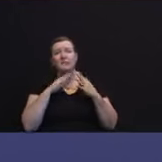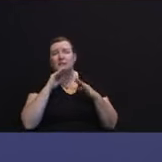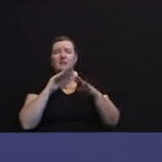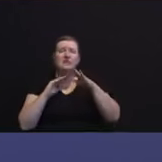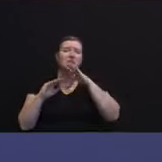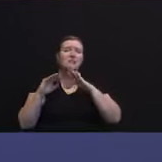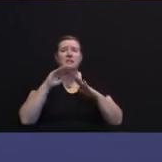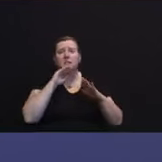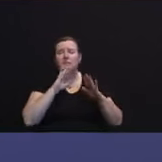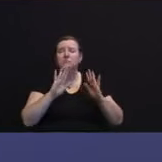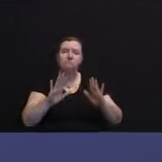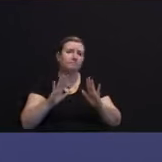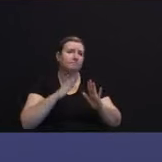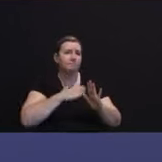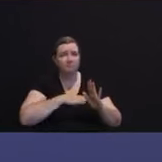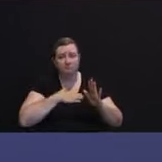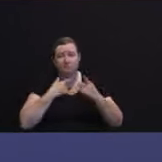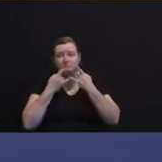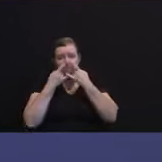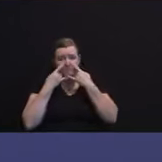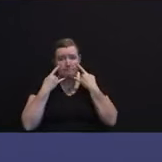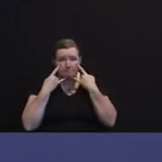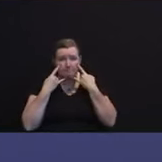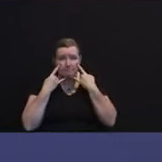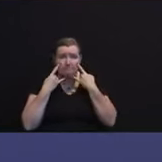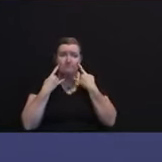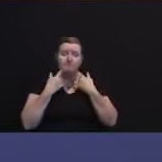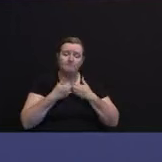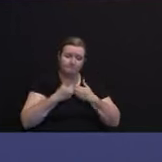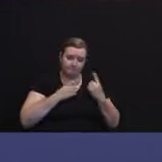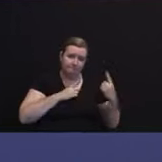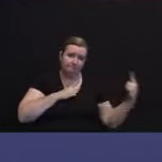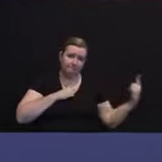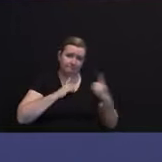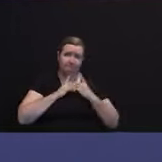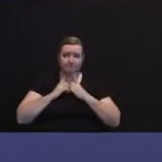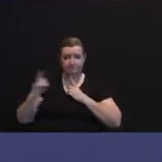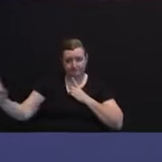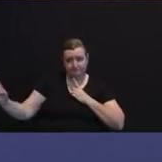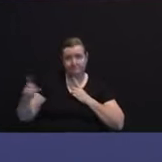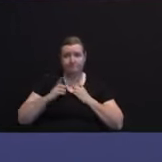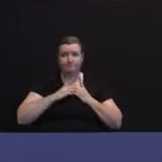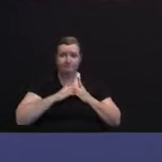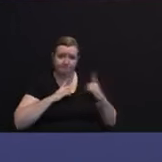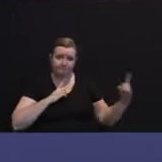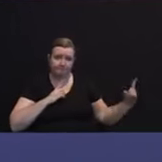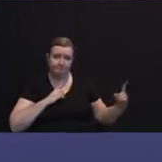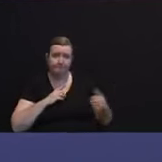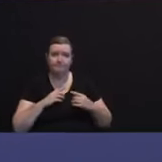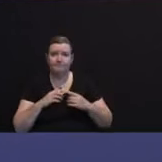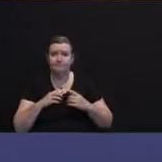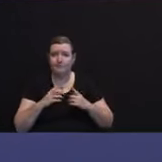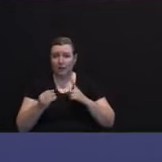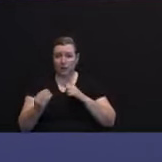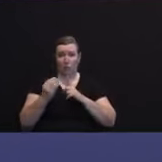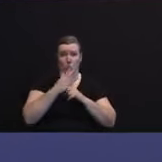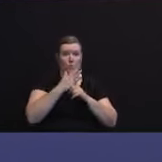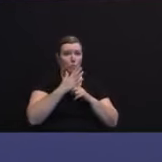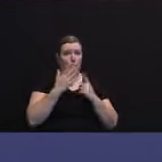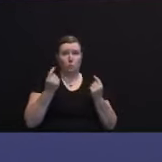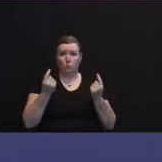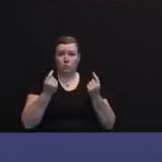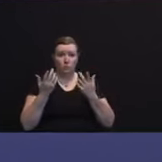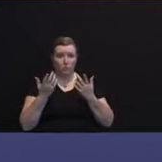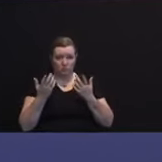them. Keep your distance from each other. If you've been exposed, you got to take yourself off the field. Wait a few days, Tina, and then get